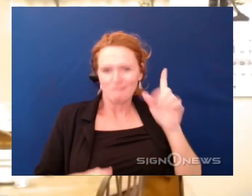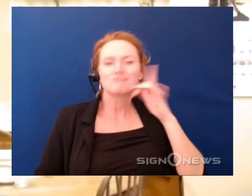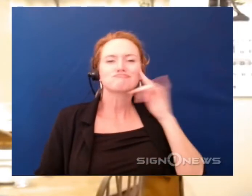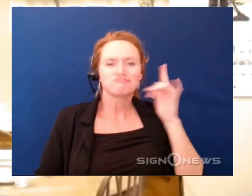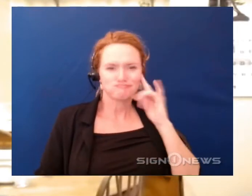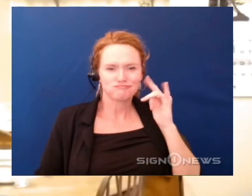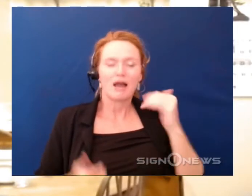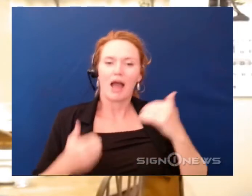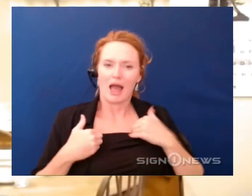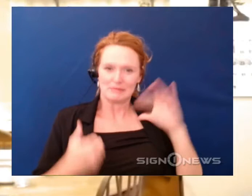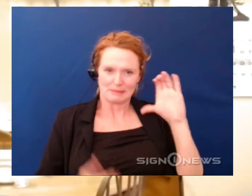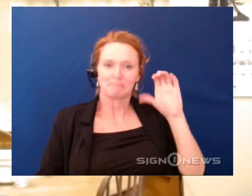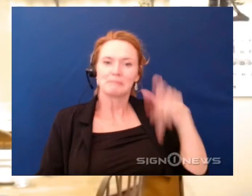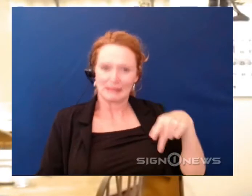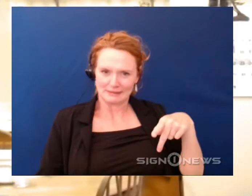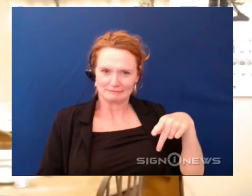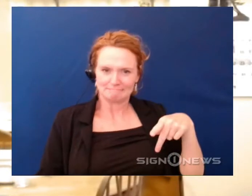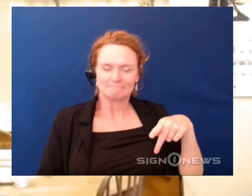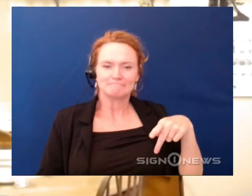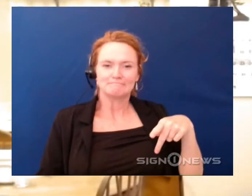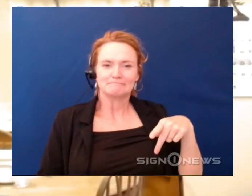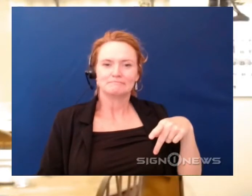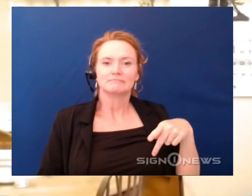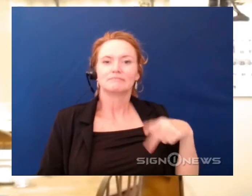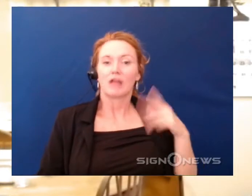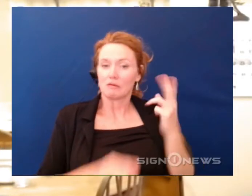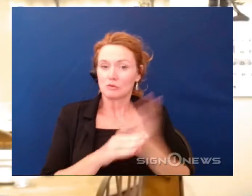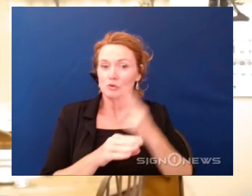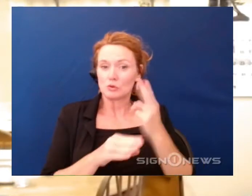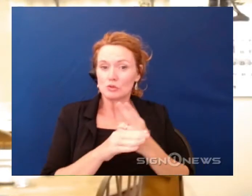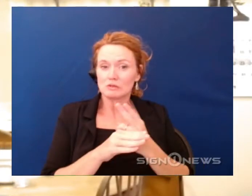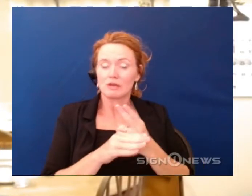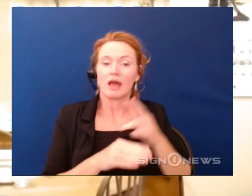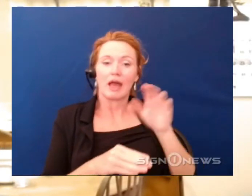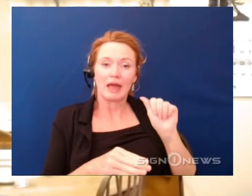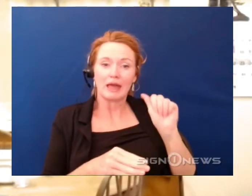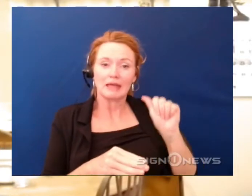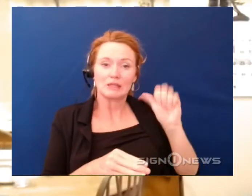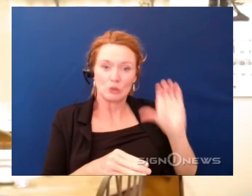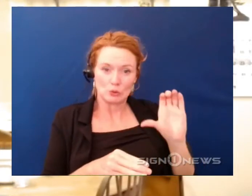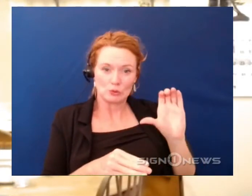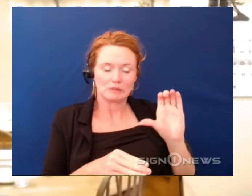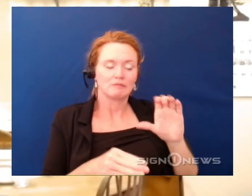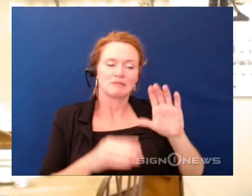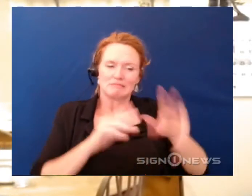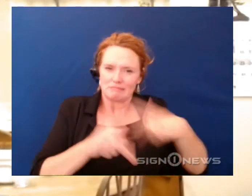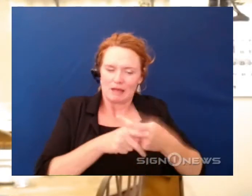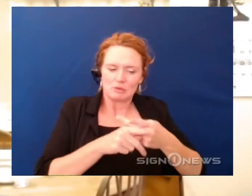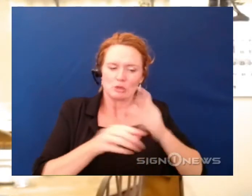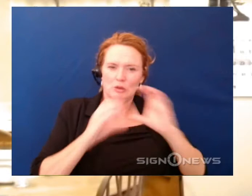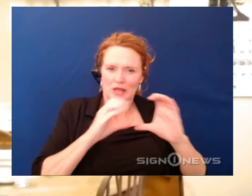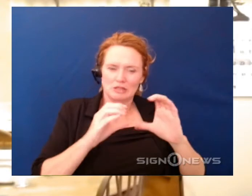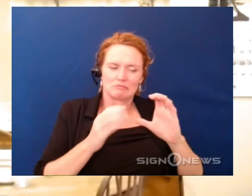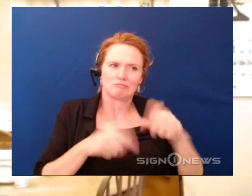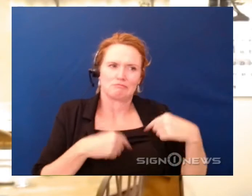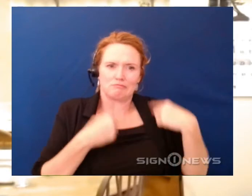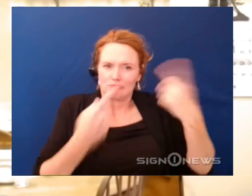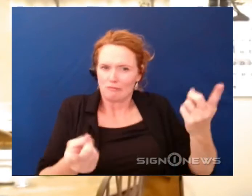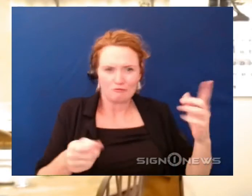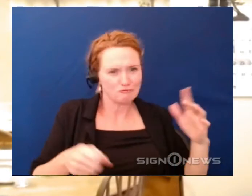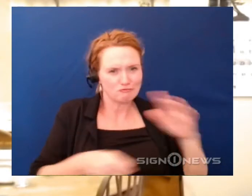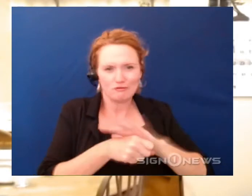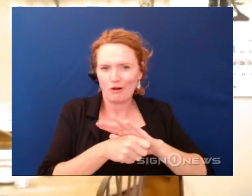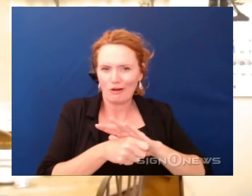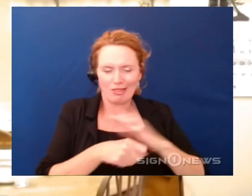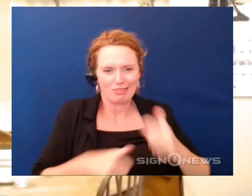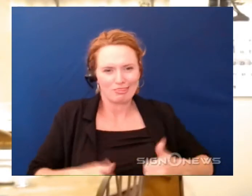have cerebral palsy. I've been using an augmentative and alternative communication device for my entire life,